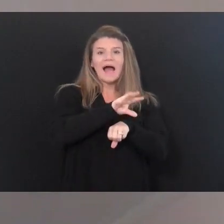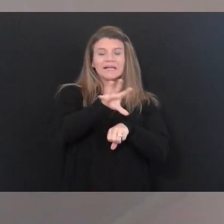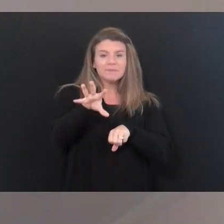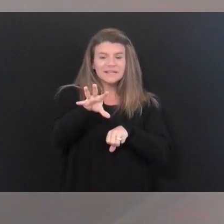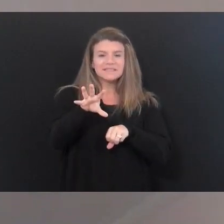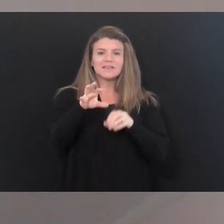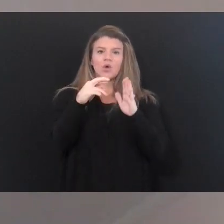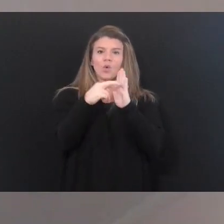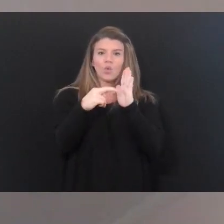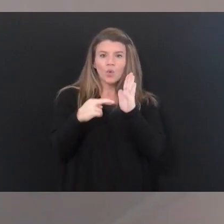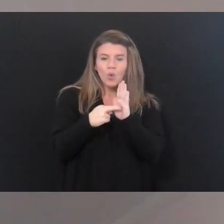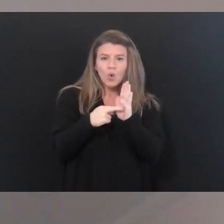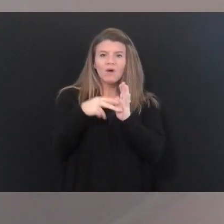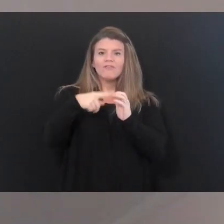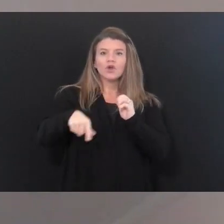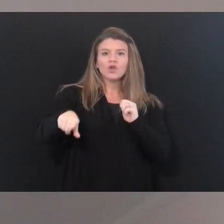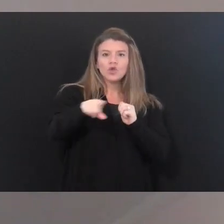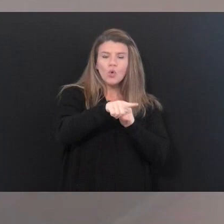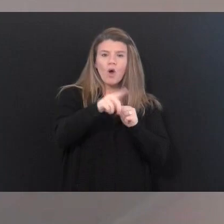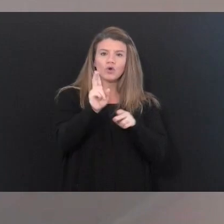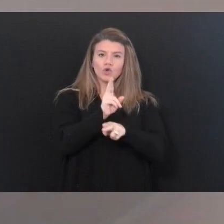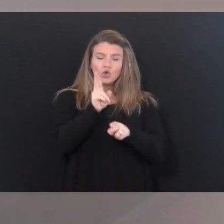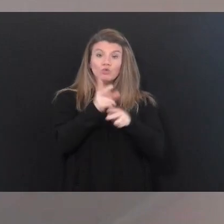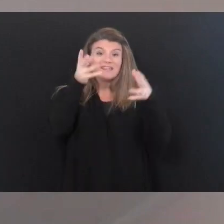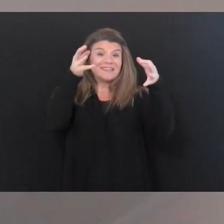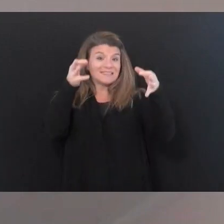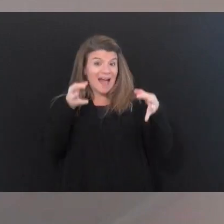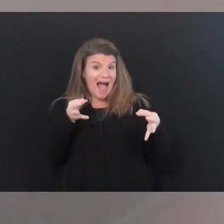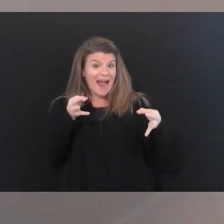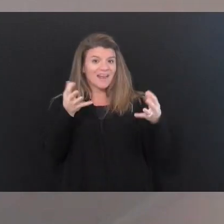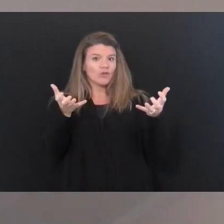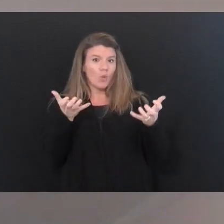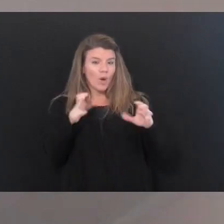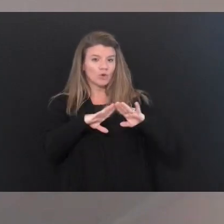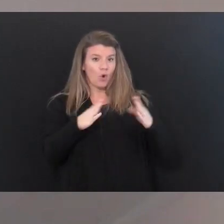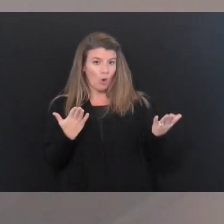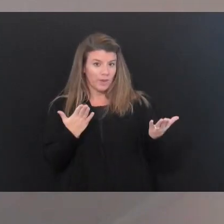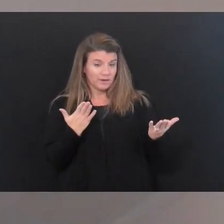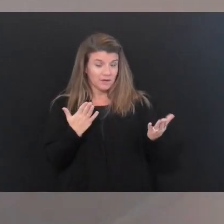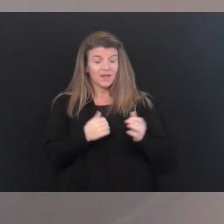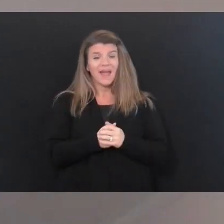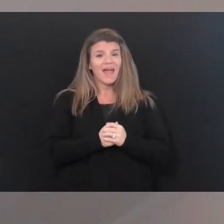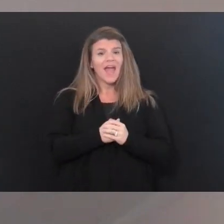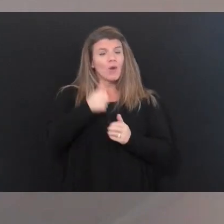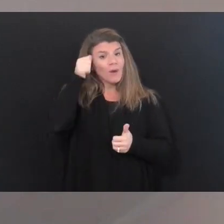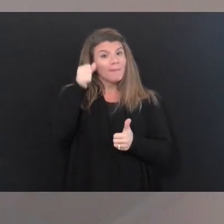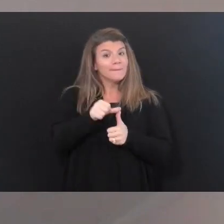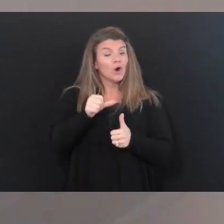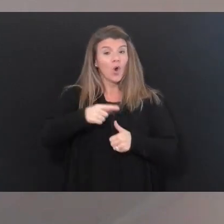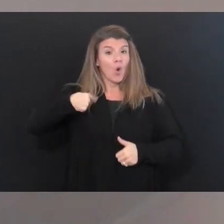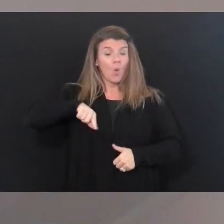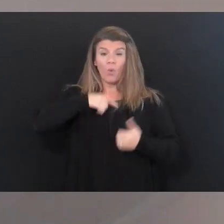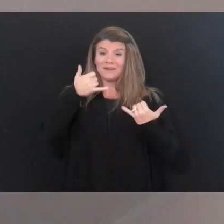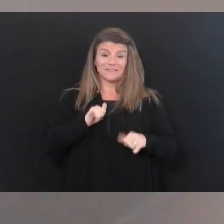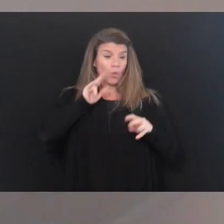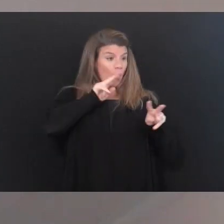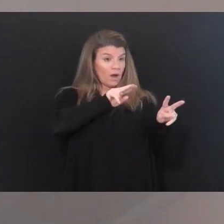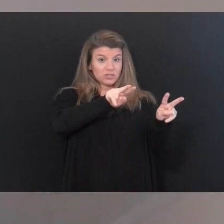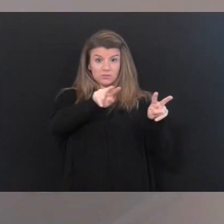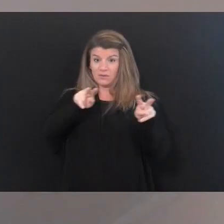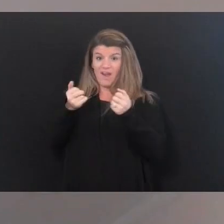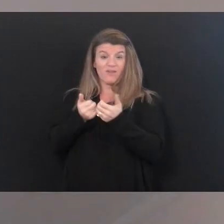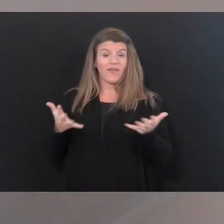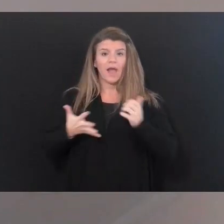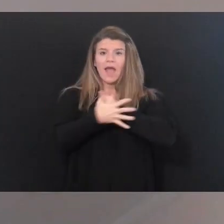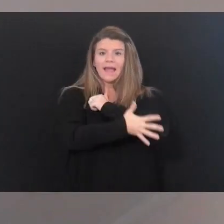to decide to open. And the other thing I will say is that we are watching things carefully. We're watching things at the county level,